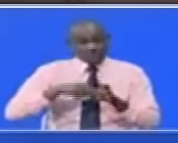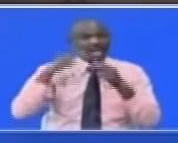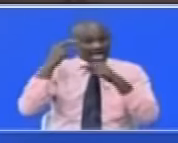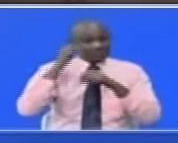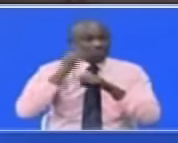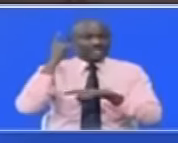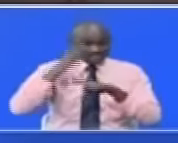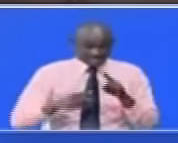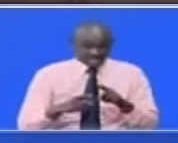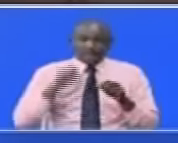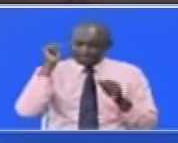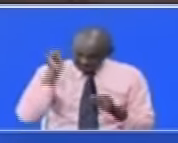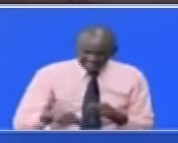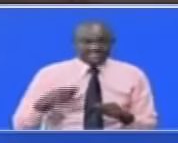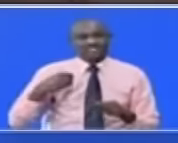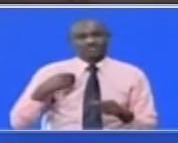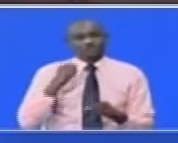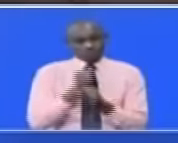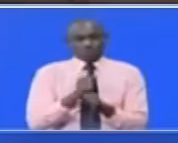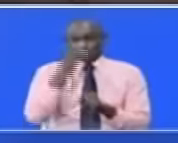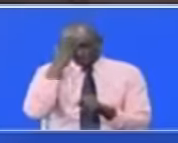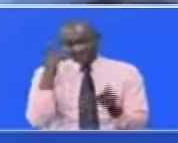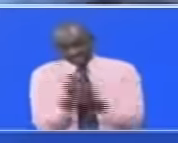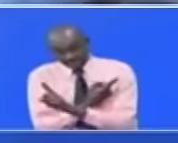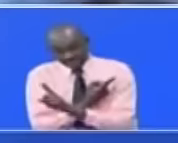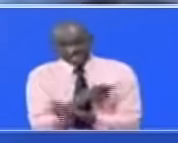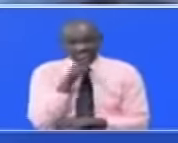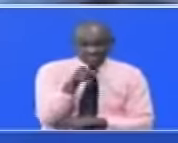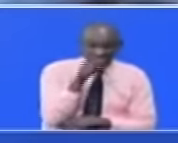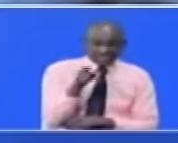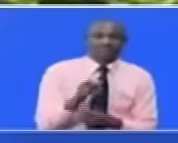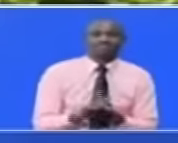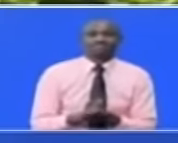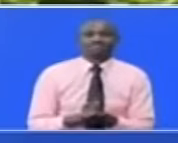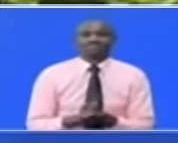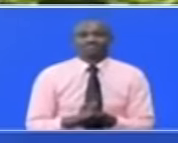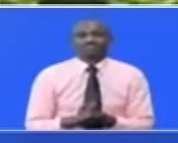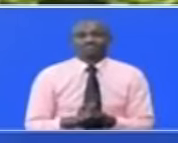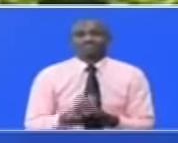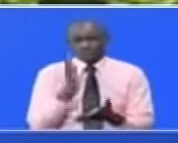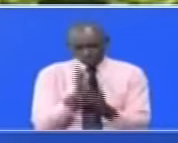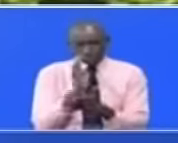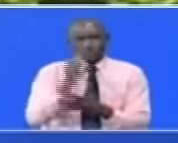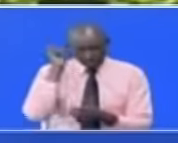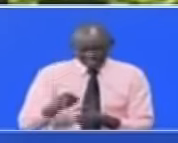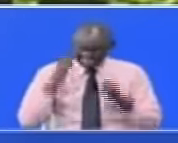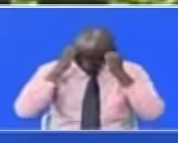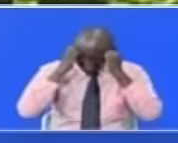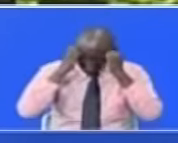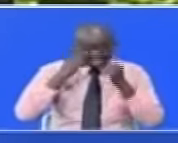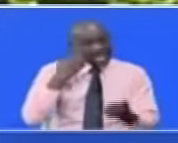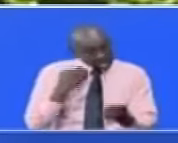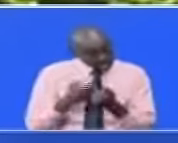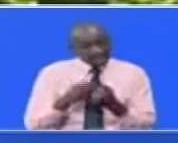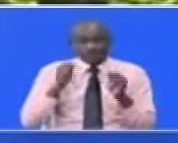next year and have to find a footing in a different system than which they had gotten accustomed to. Obviously, I have to study so that I keep up my